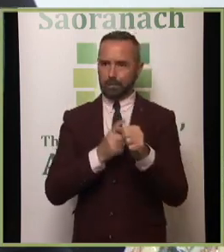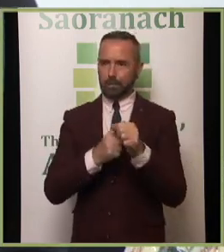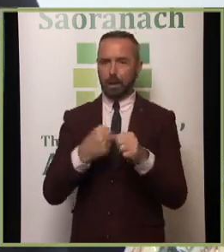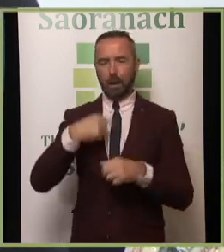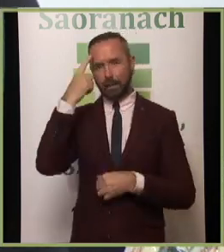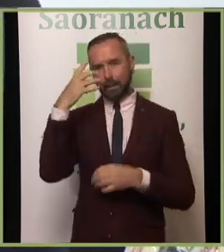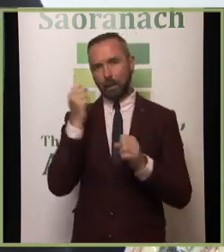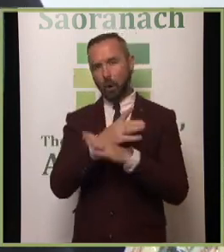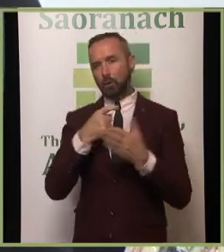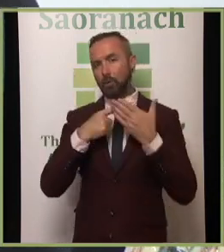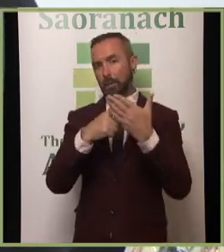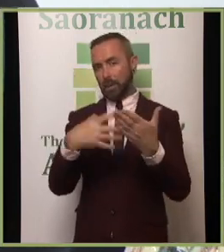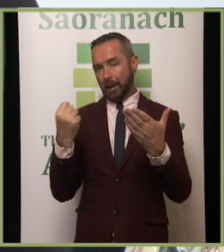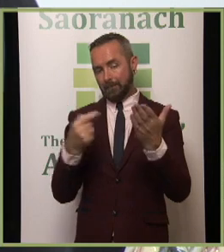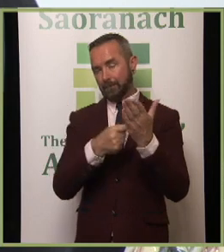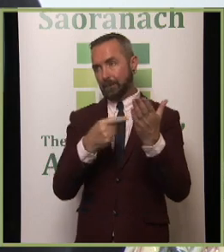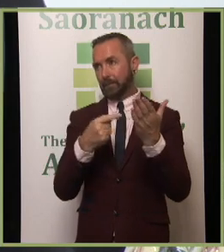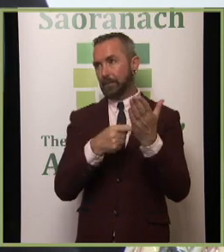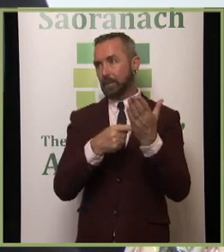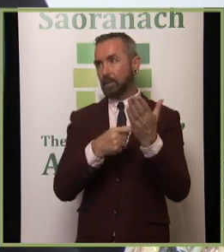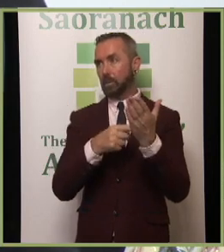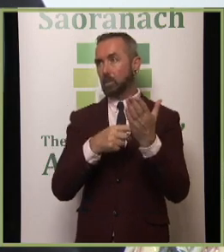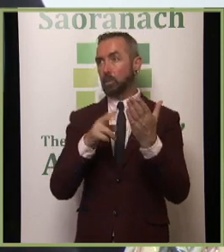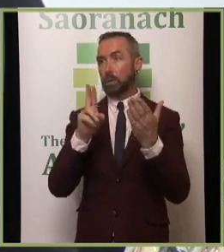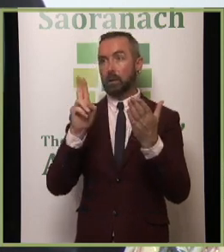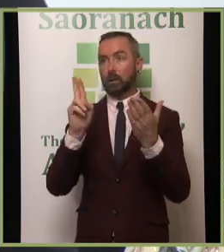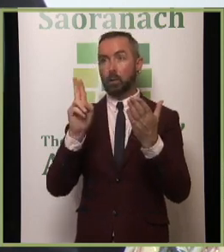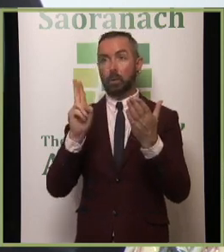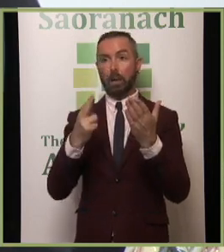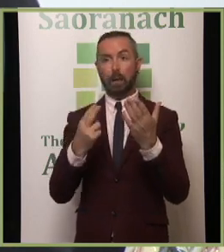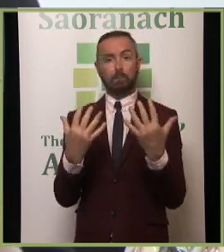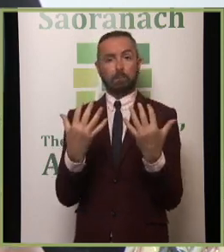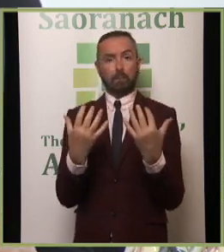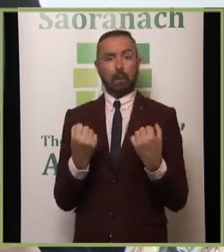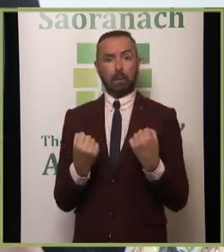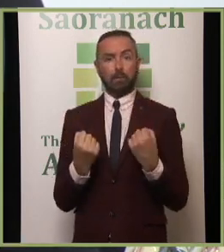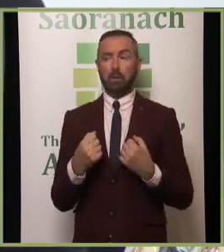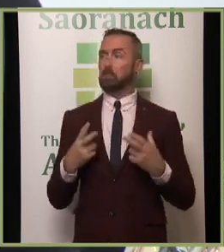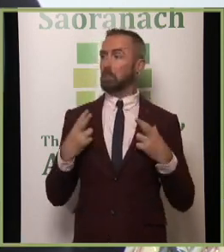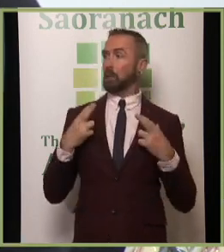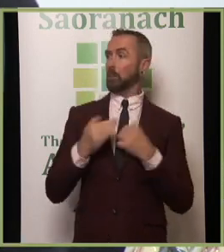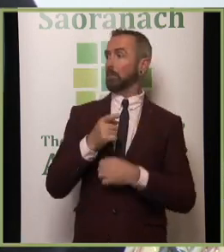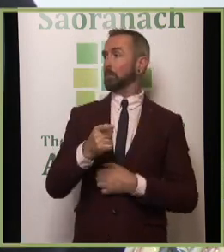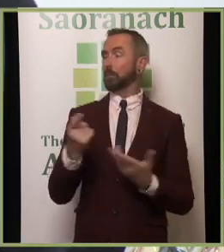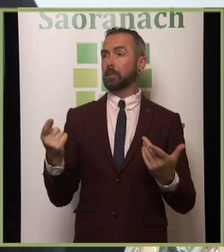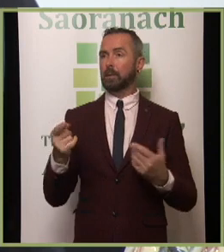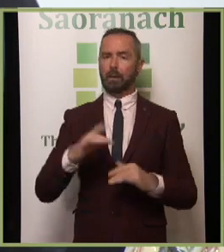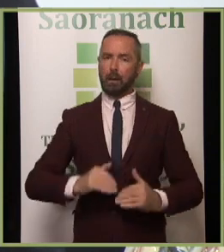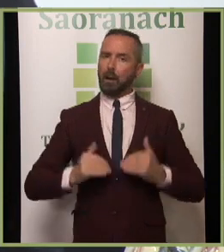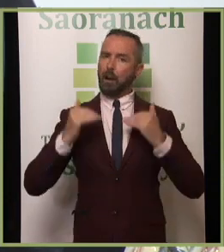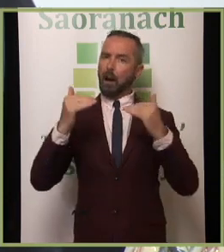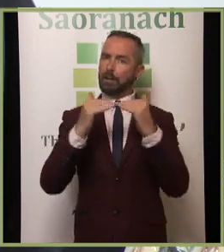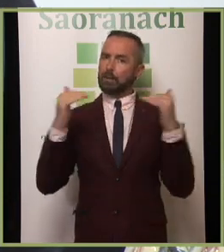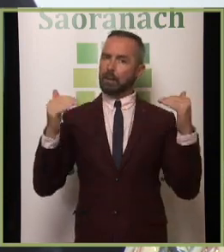all the recommendations that we have now, we can stand over. I do think they're of a high standard. They